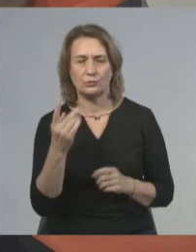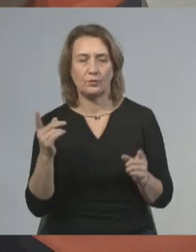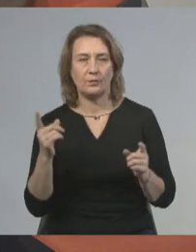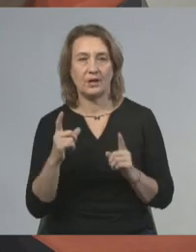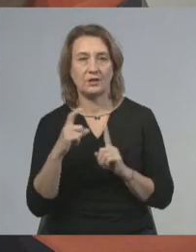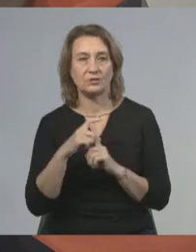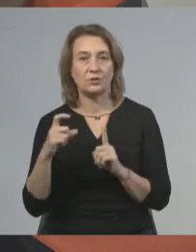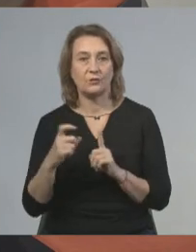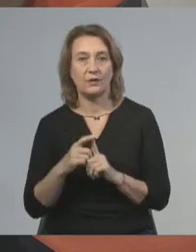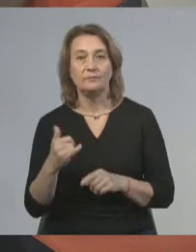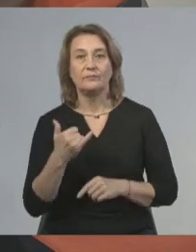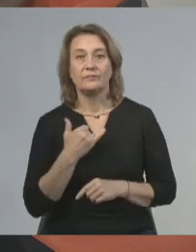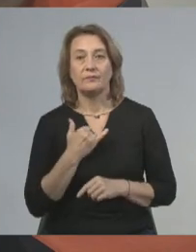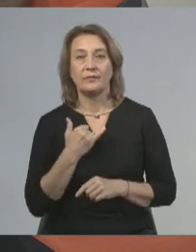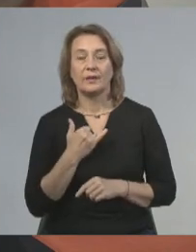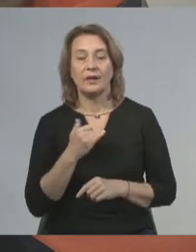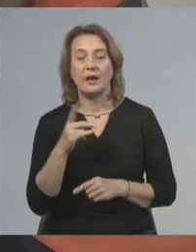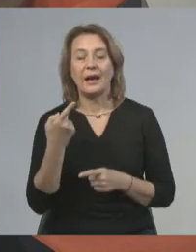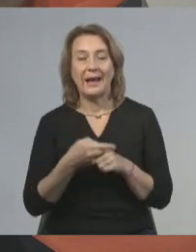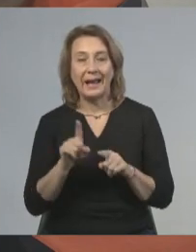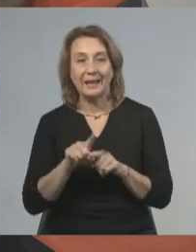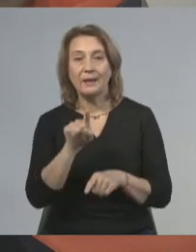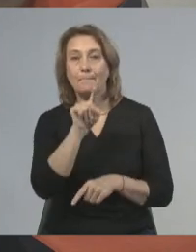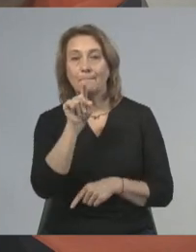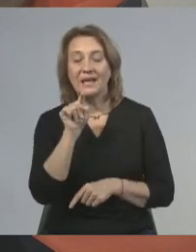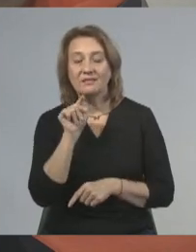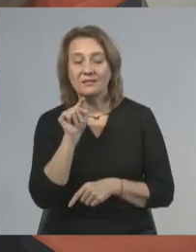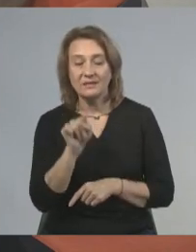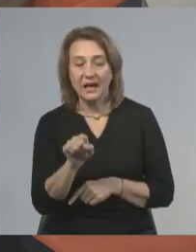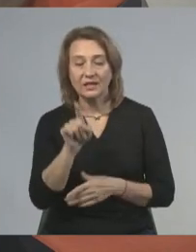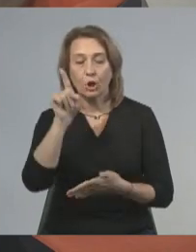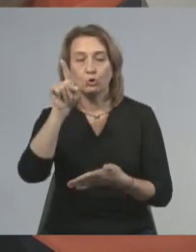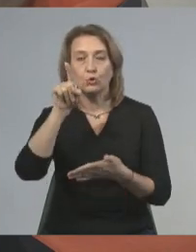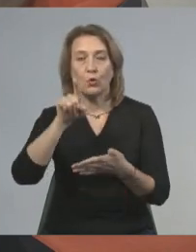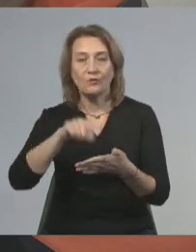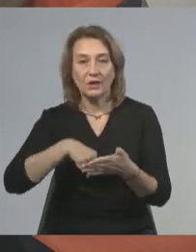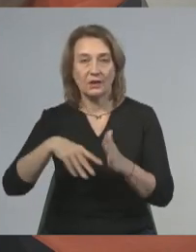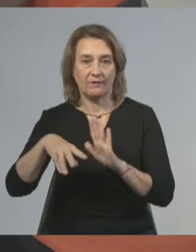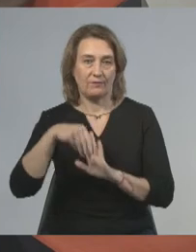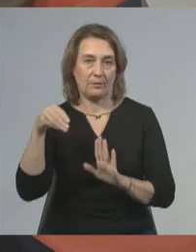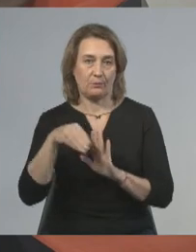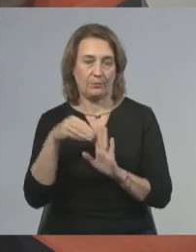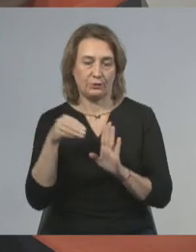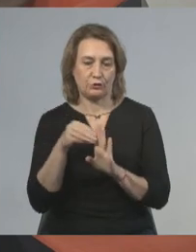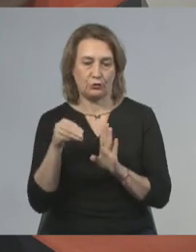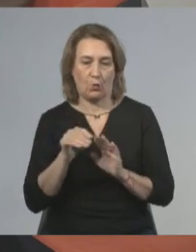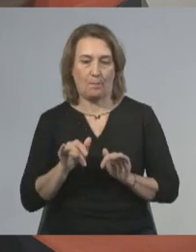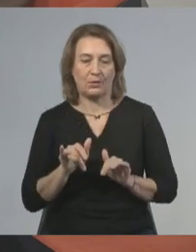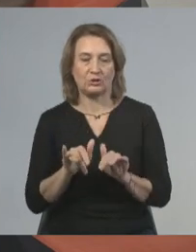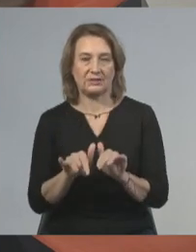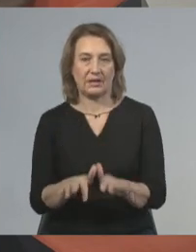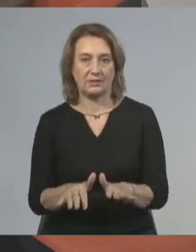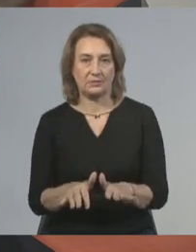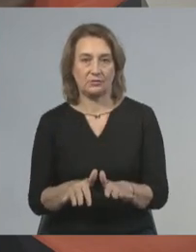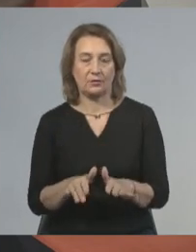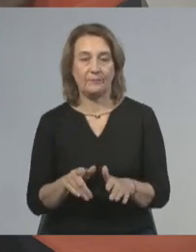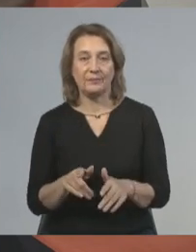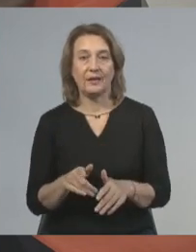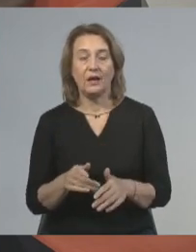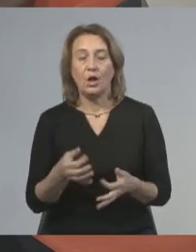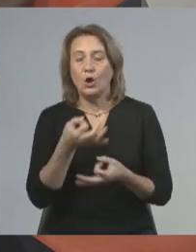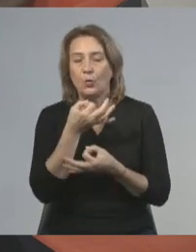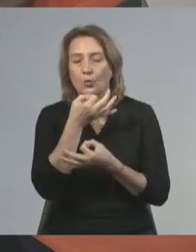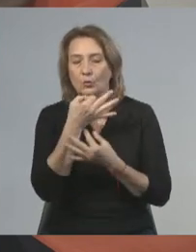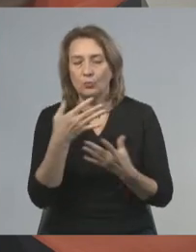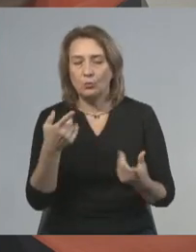sorry unfortunately we don't have enough time so and the second question is uh the trust in the election process it is very